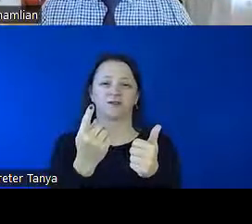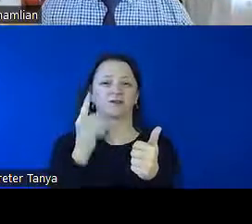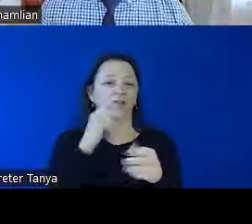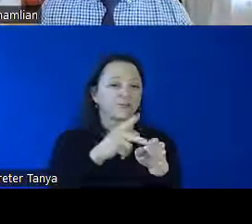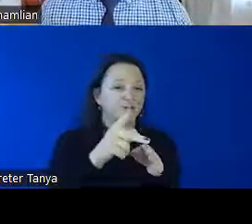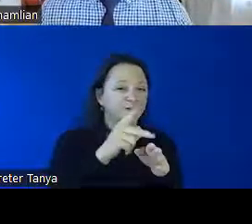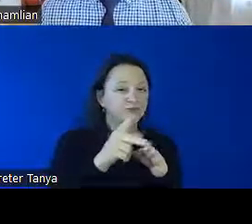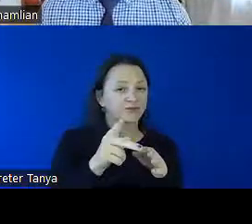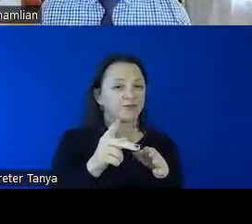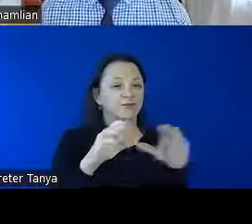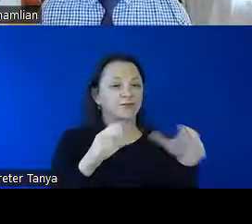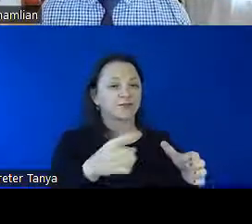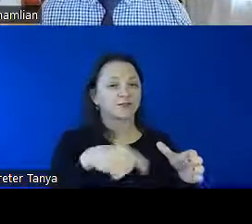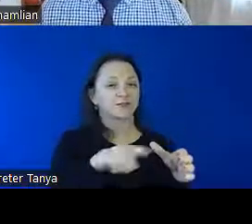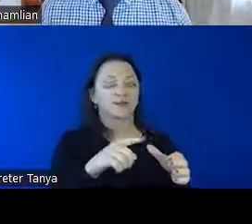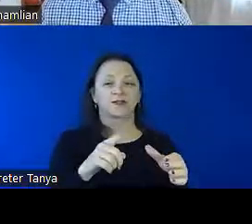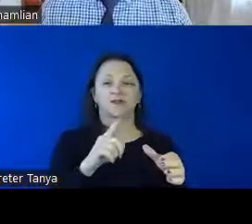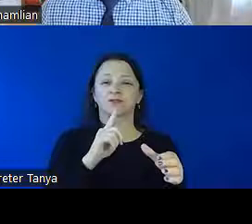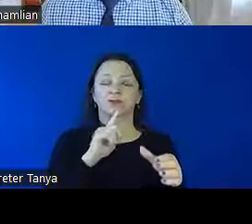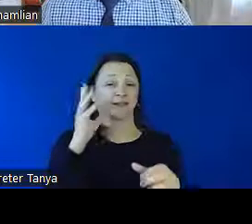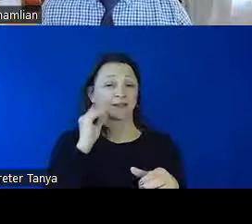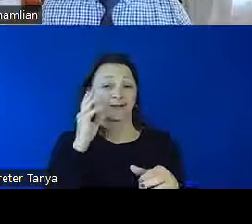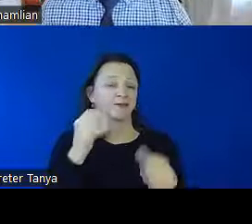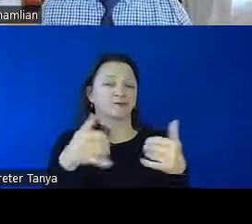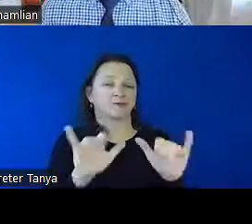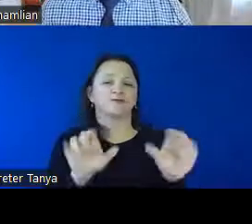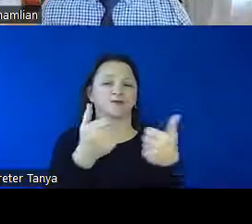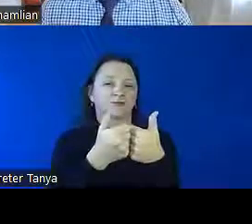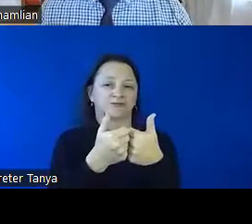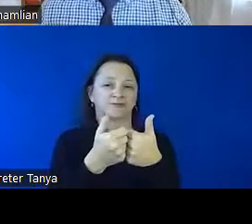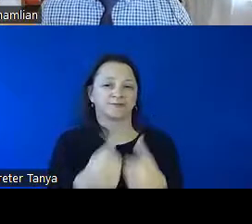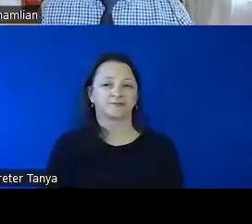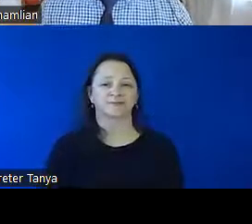professionals who are really quite experienced.